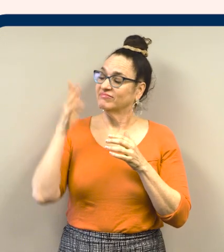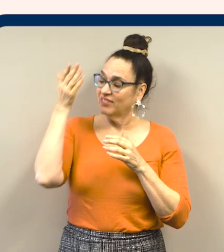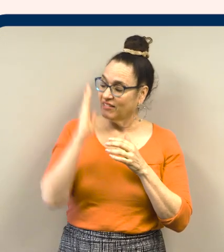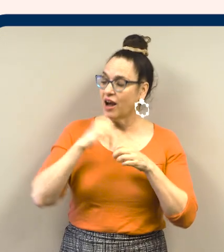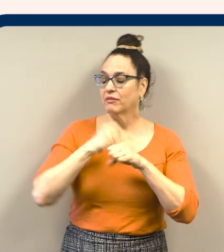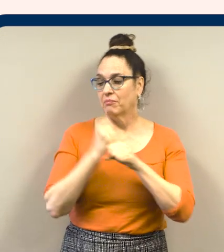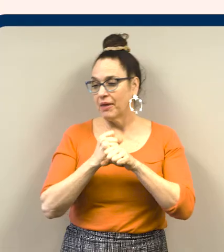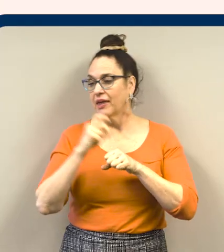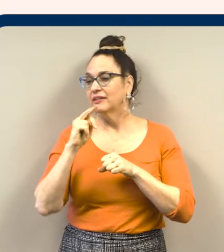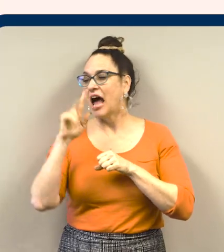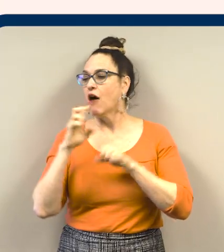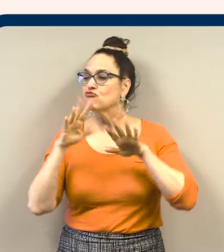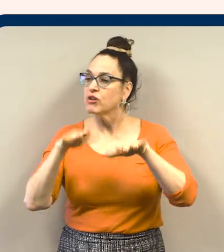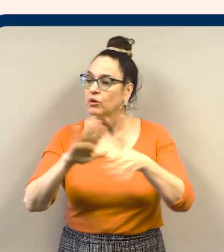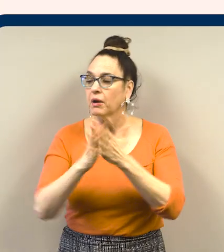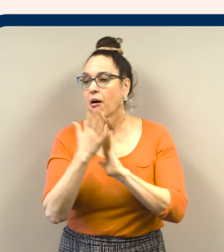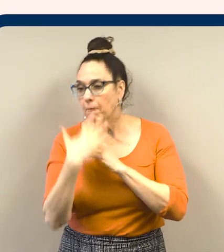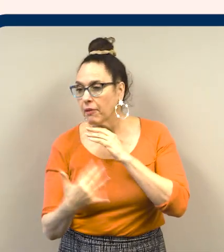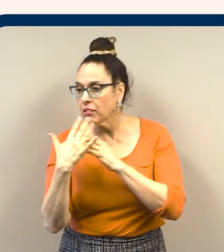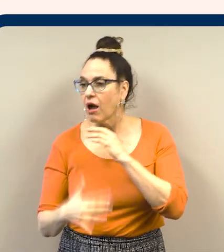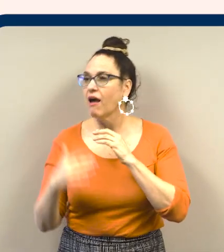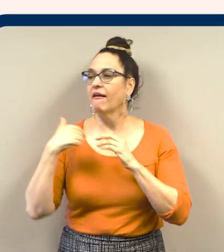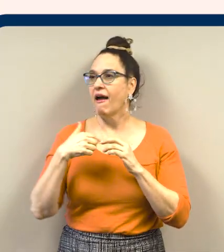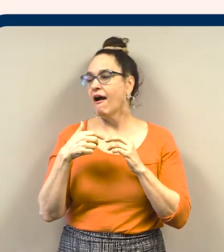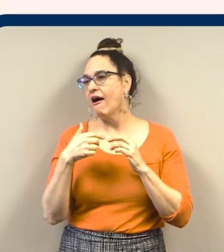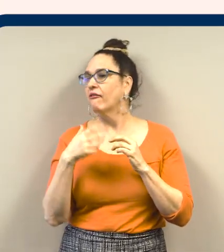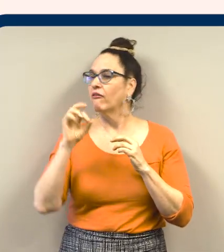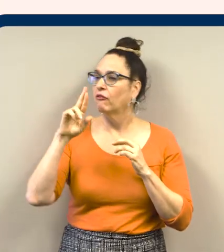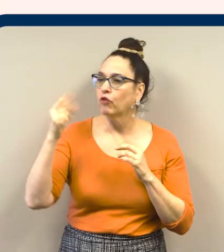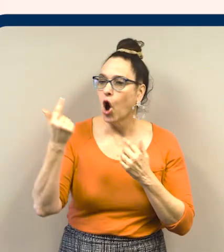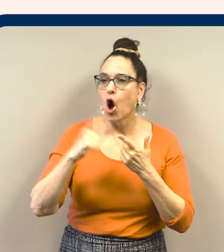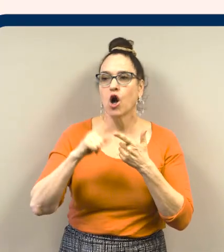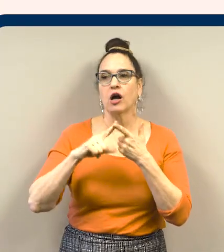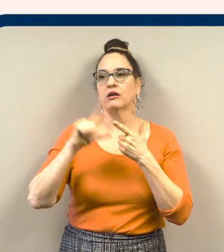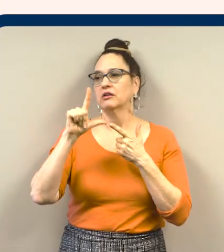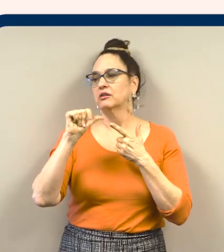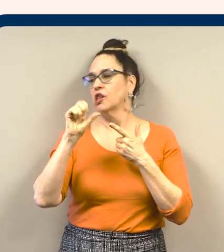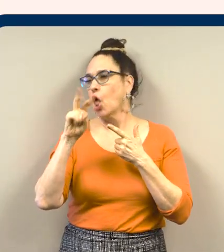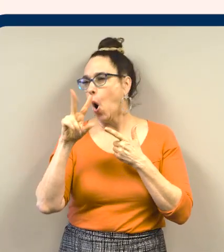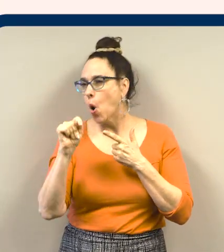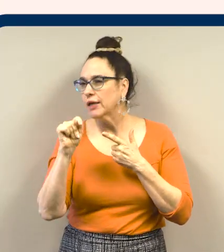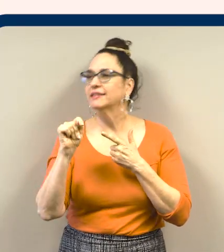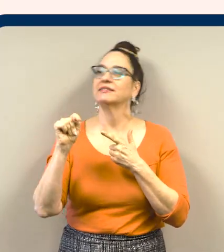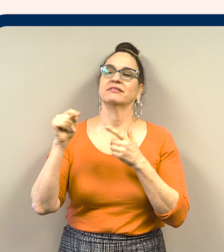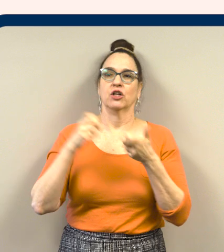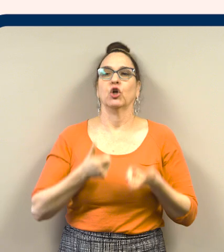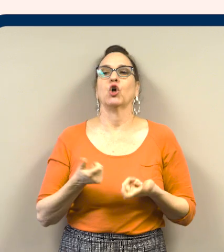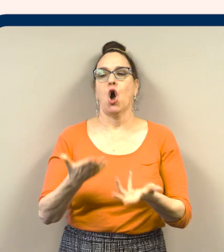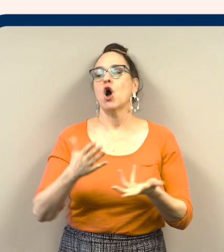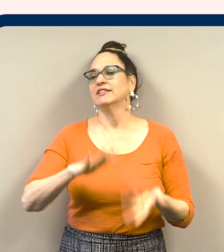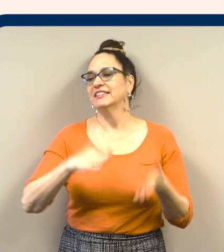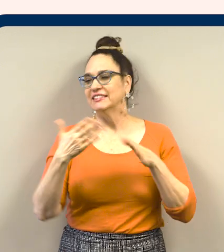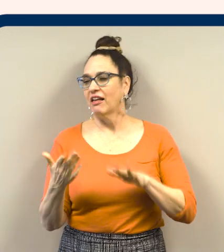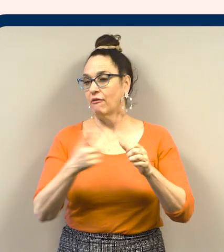including turning the Nile River into blood, summoning swarms of frogs and locusts, and most importantly, causing